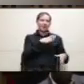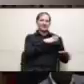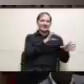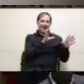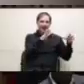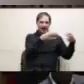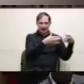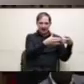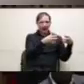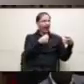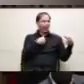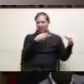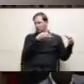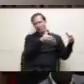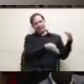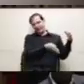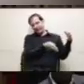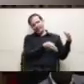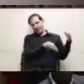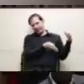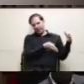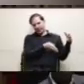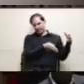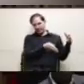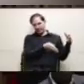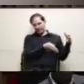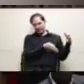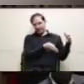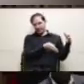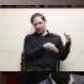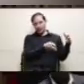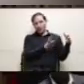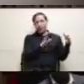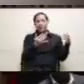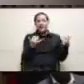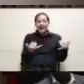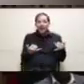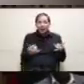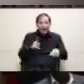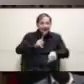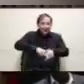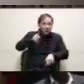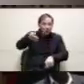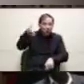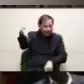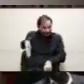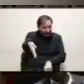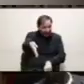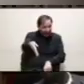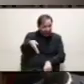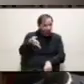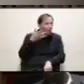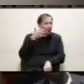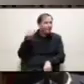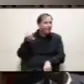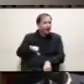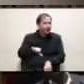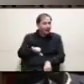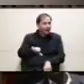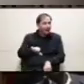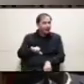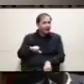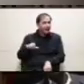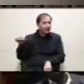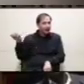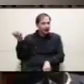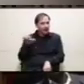I was not there. I was I'm not talking there. about this time when you say you Now. were there. Yes, yes. He came as